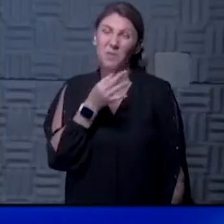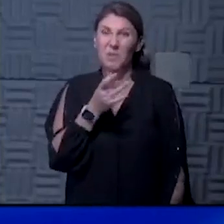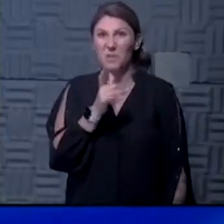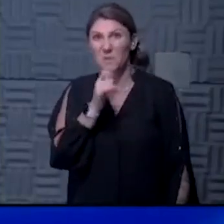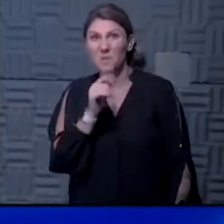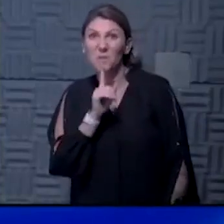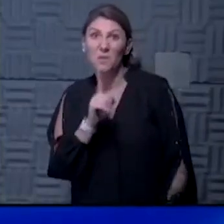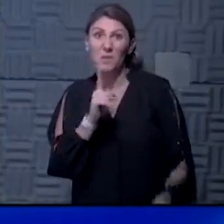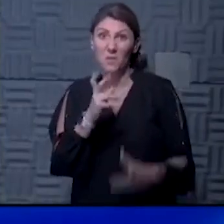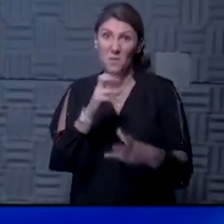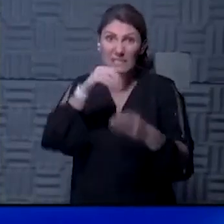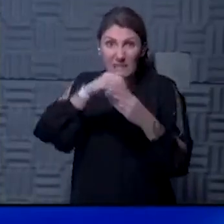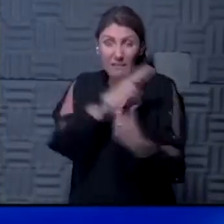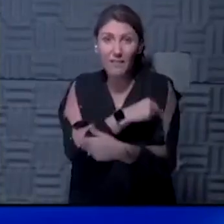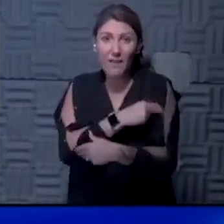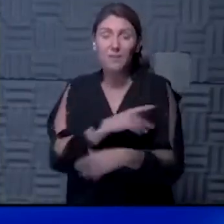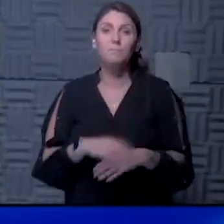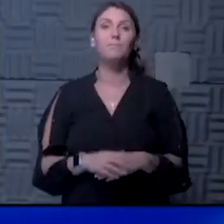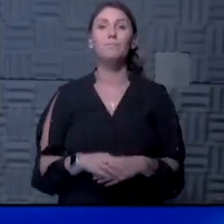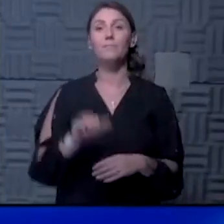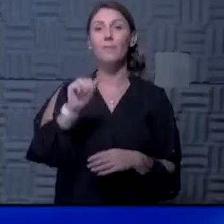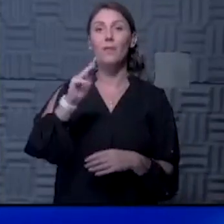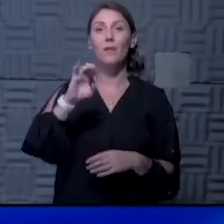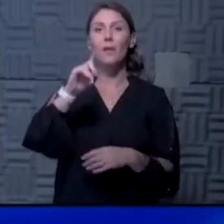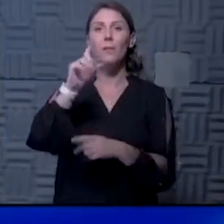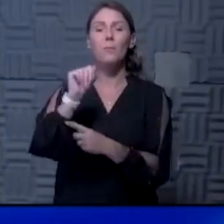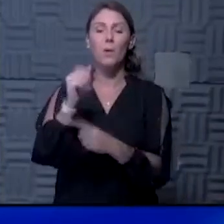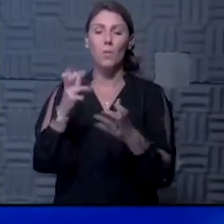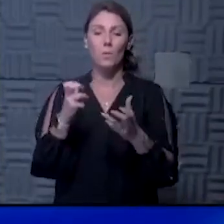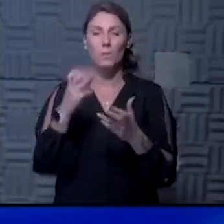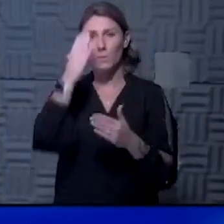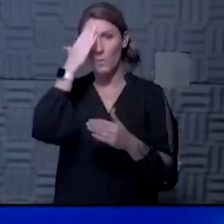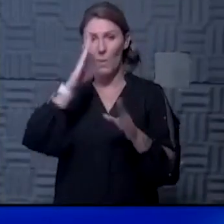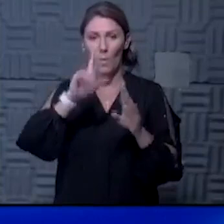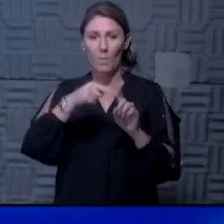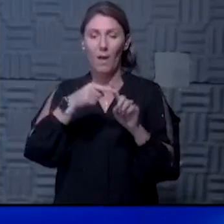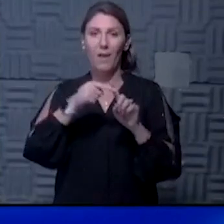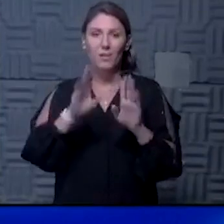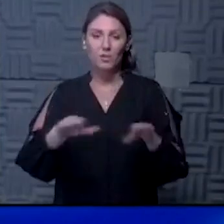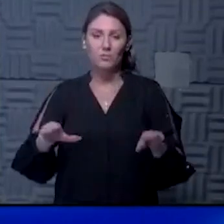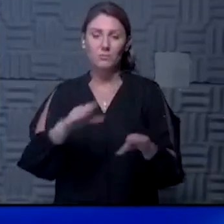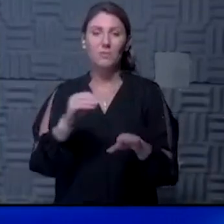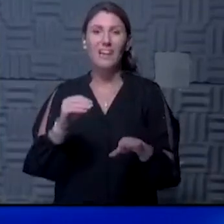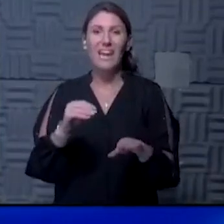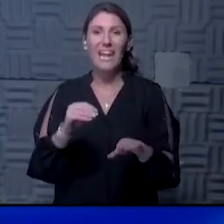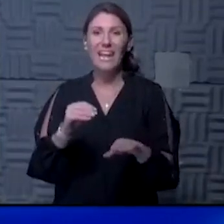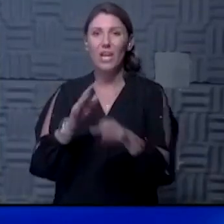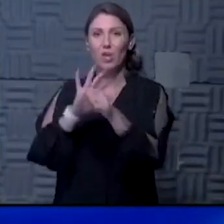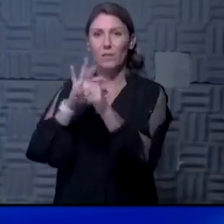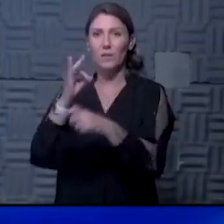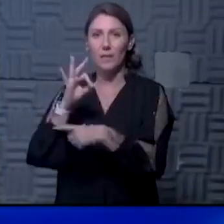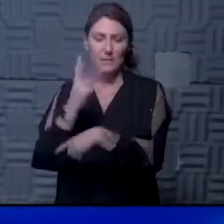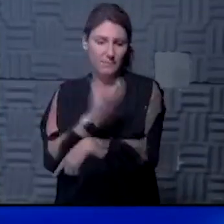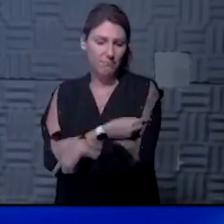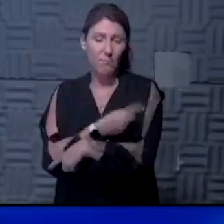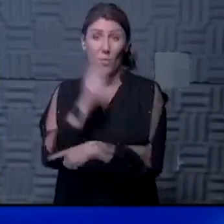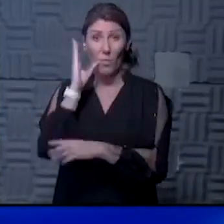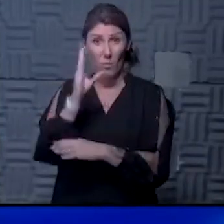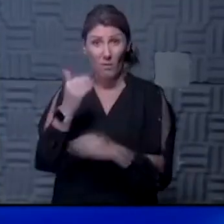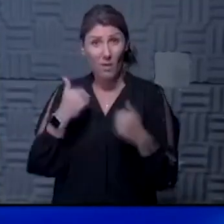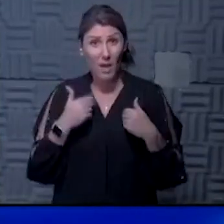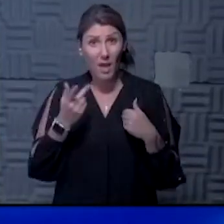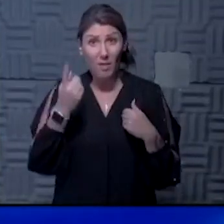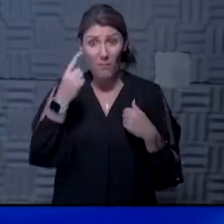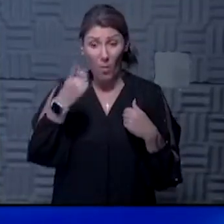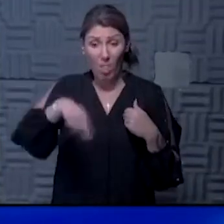after all? It's not the best place. Amanda wants to know about children and the COVID vaccine. Will there be one for them? And